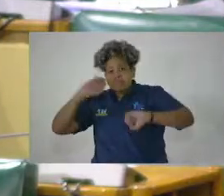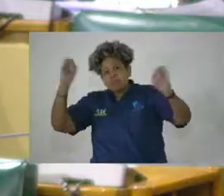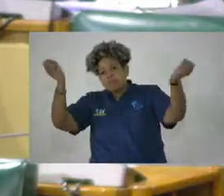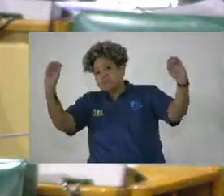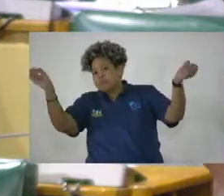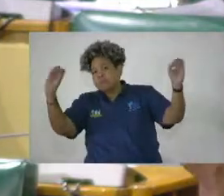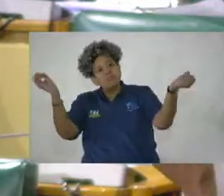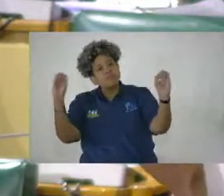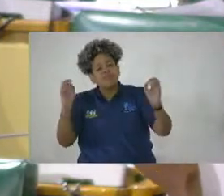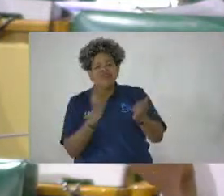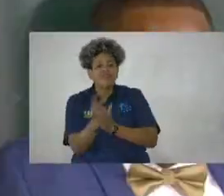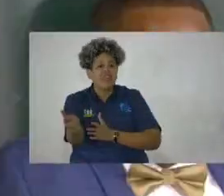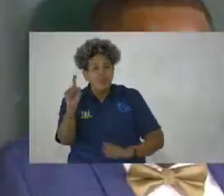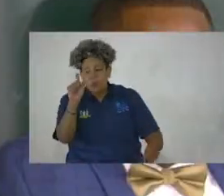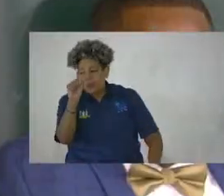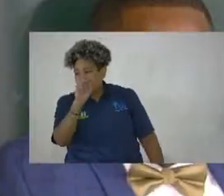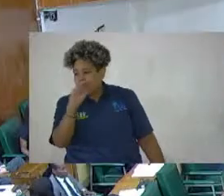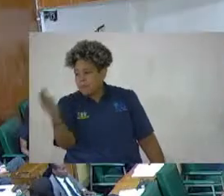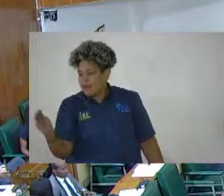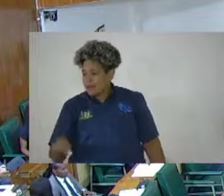Right?